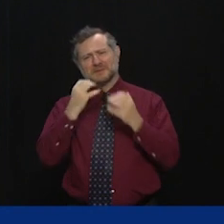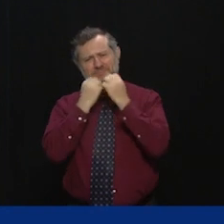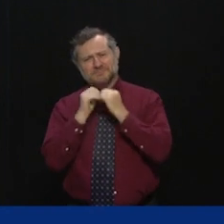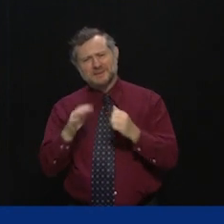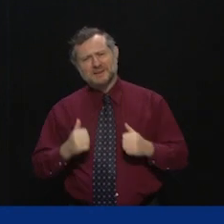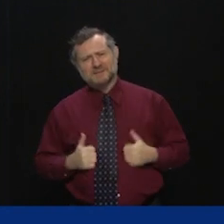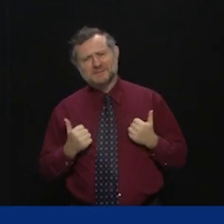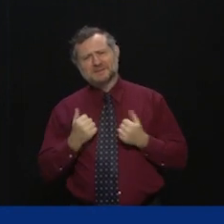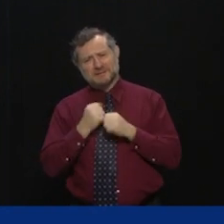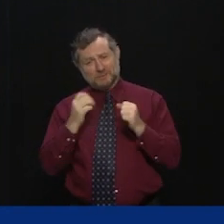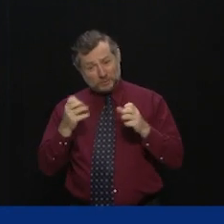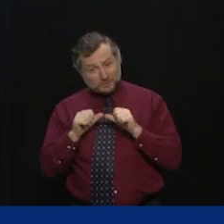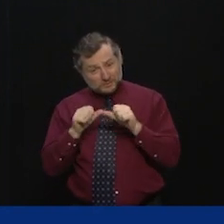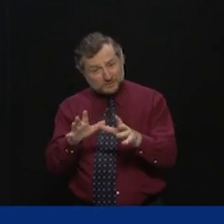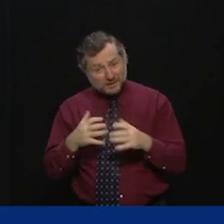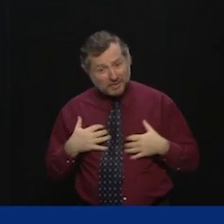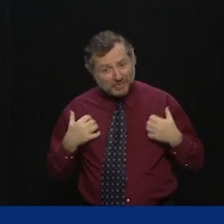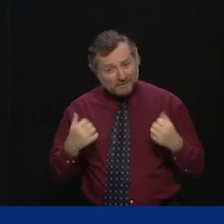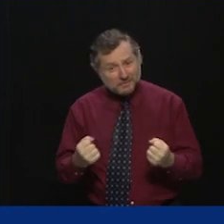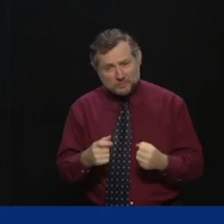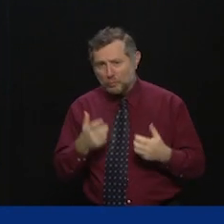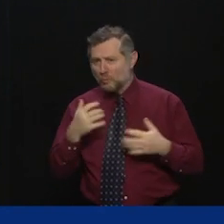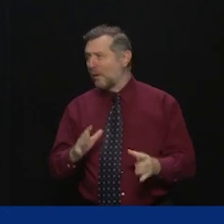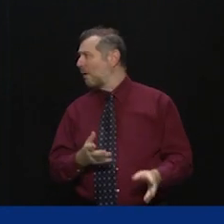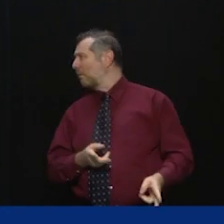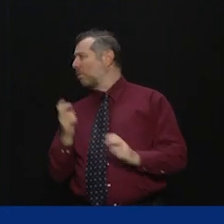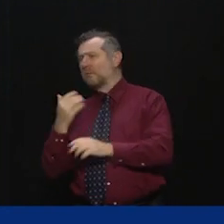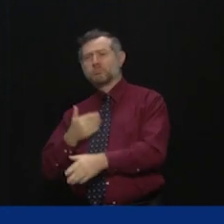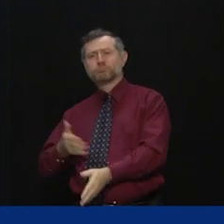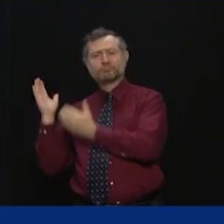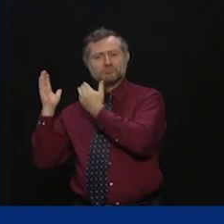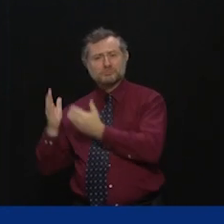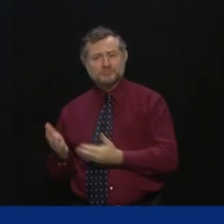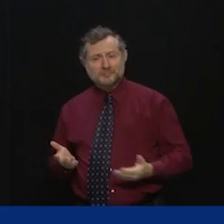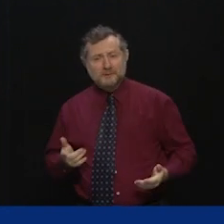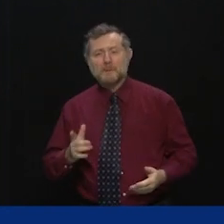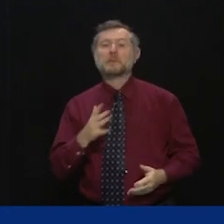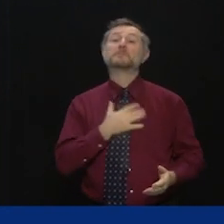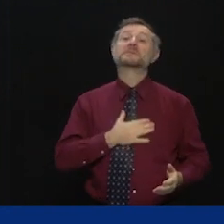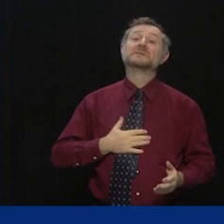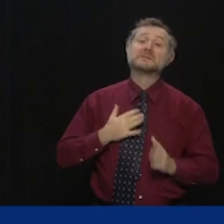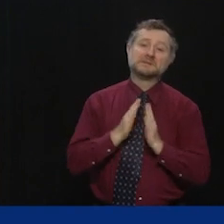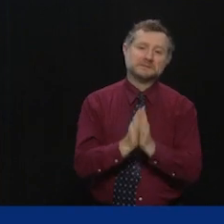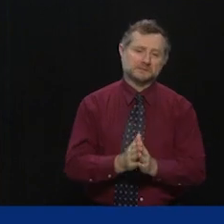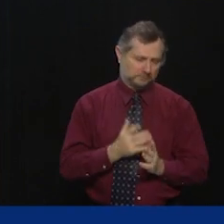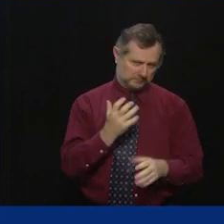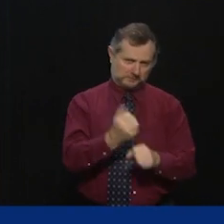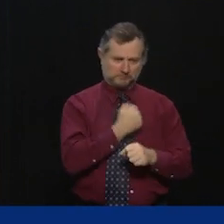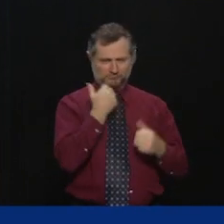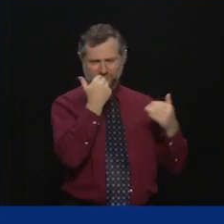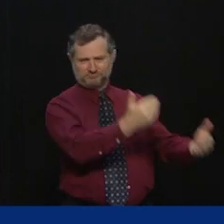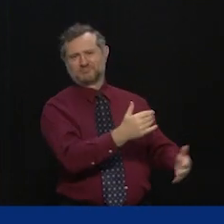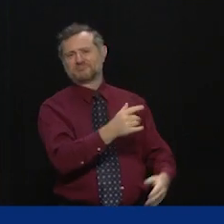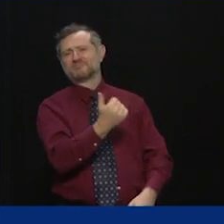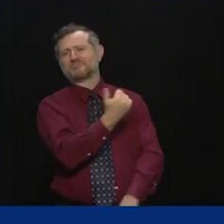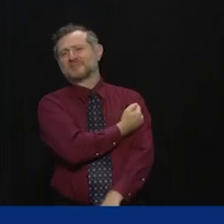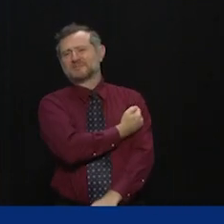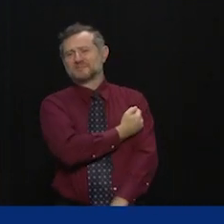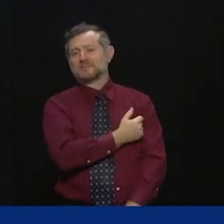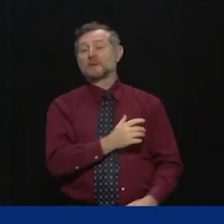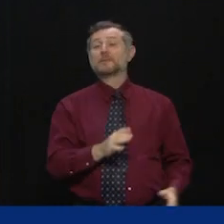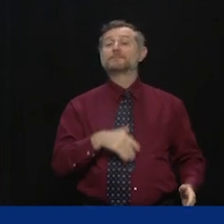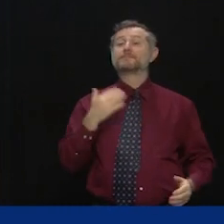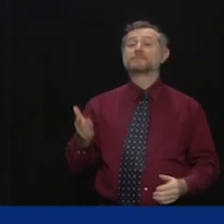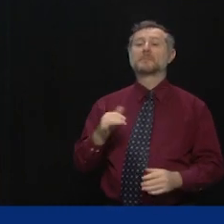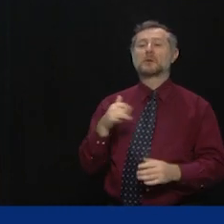be healthy and not end up in a hospital or worse. So please, please, please get your vaccination. I also just want to address something else.